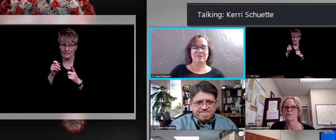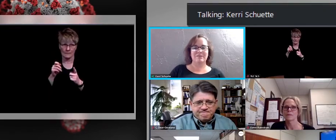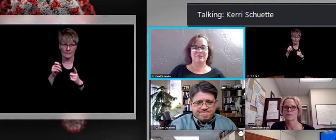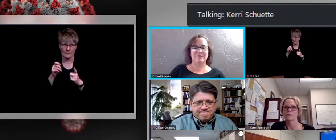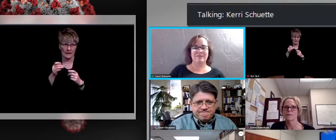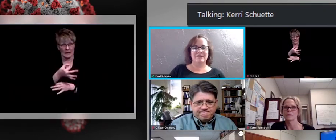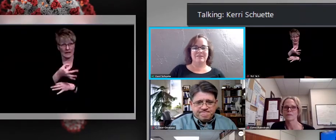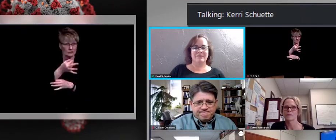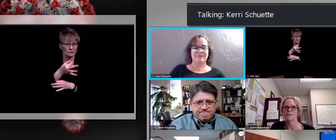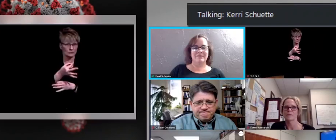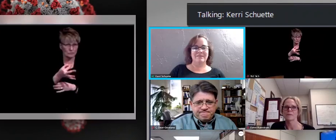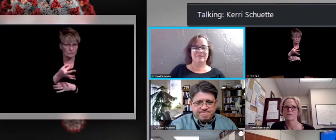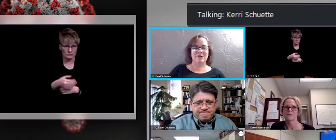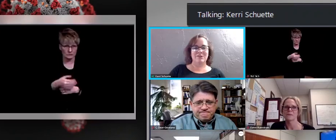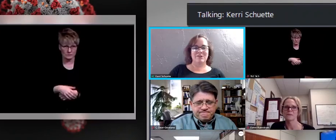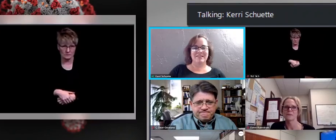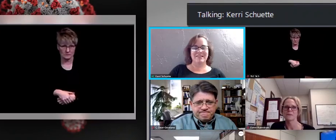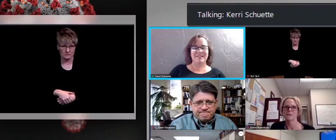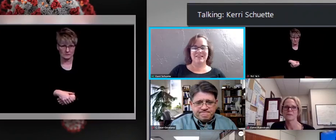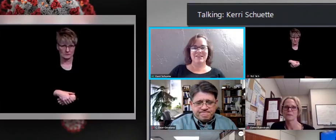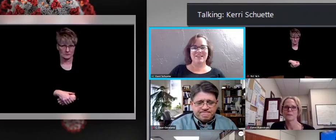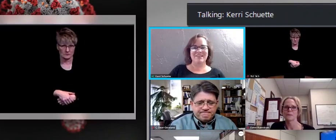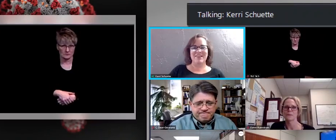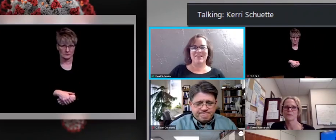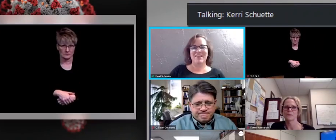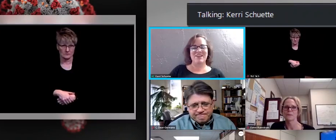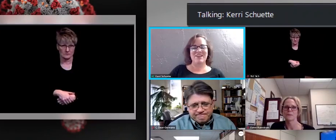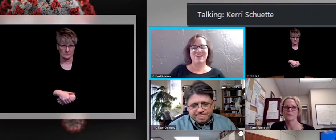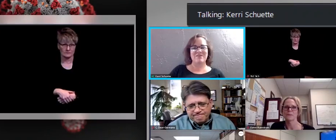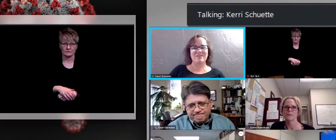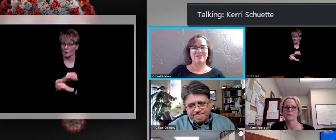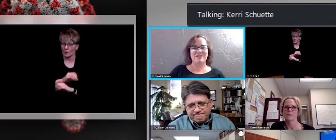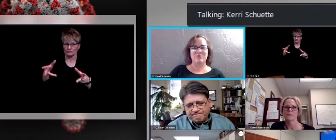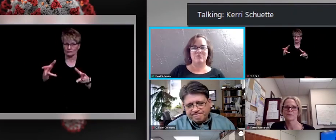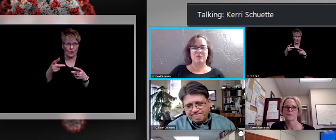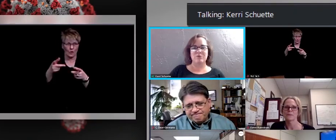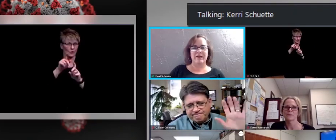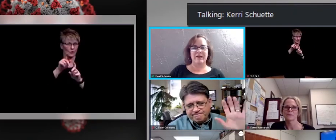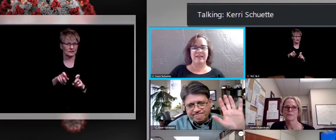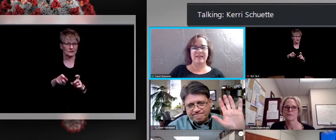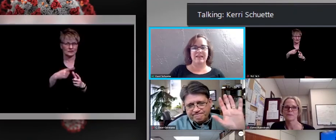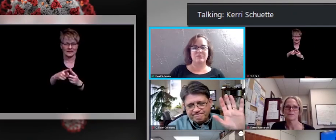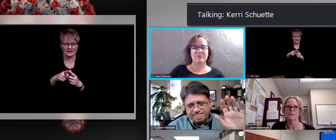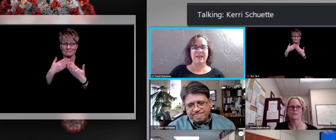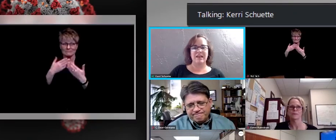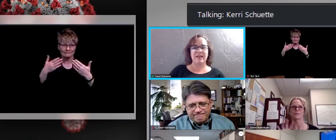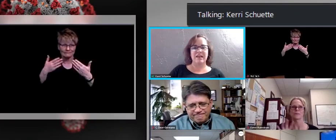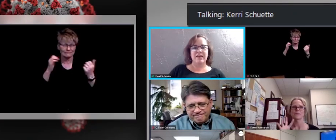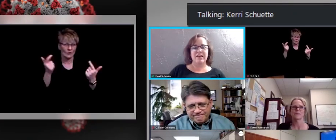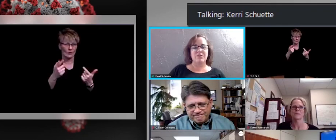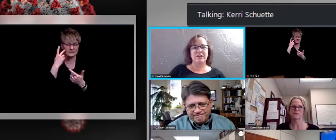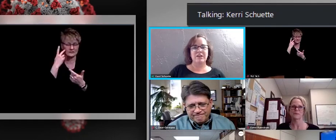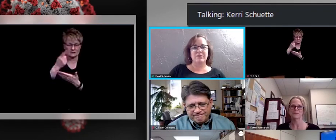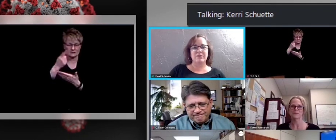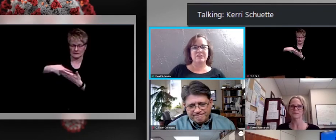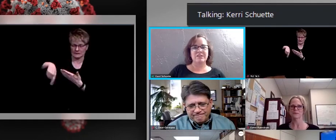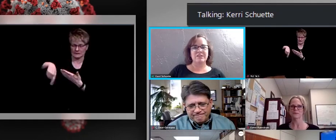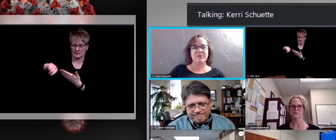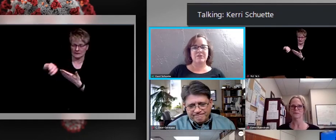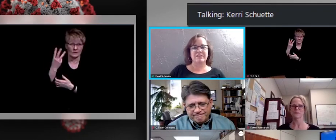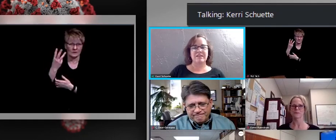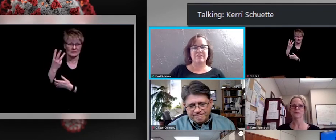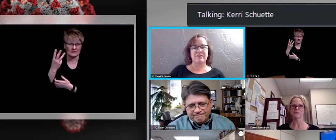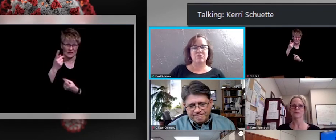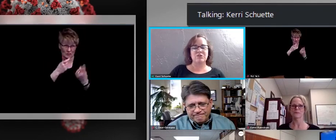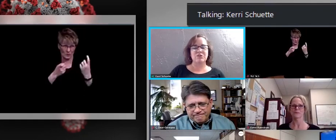experts? All right, hearing none. Thank you, everyone. We will be back again next Wednesday. If you have any questions, go